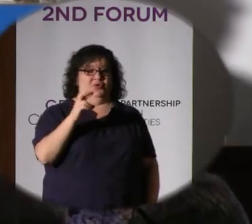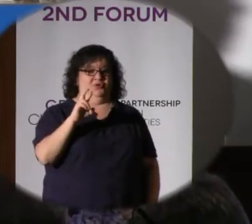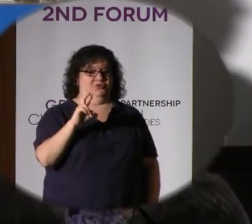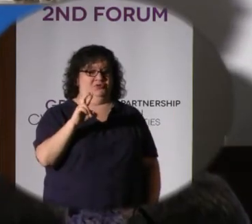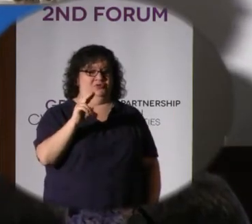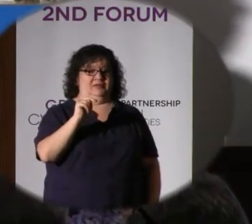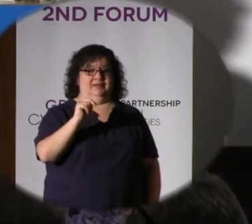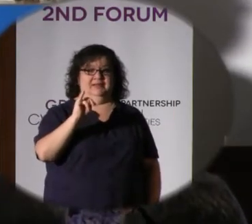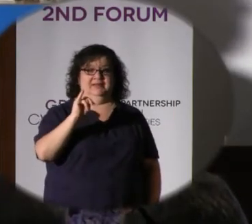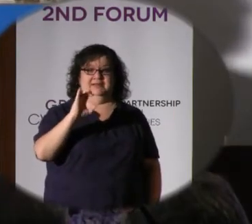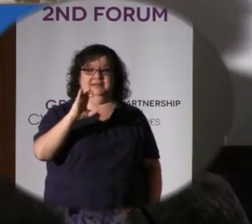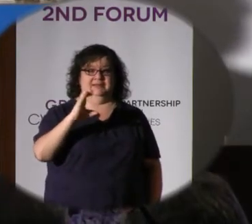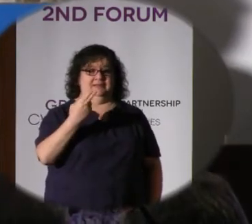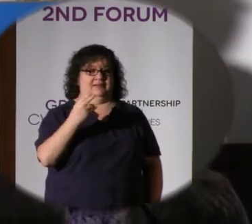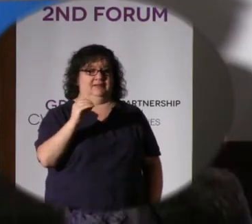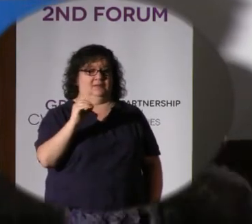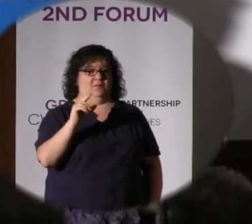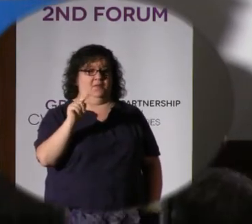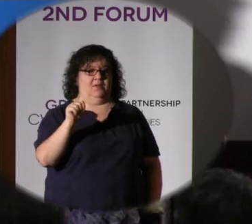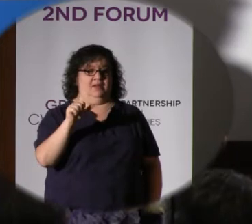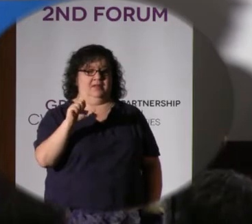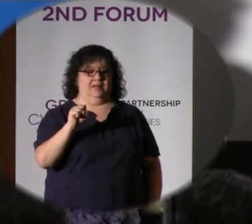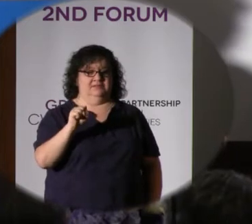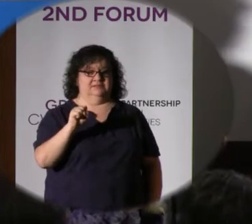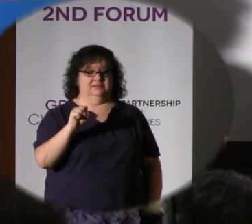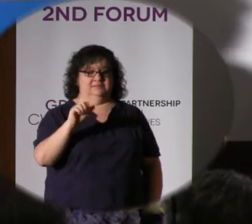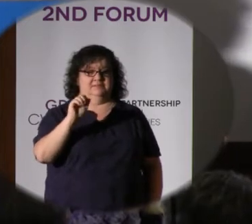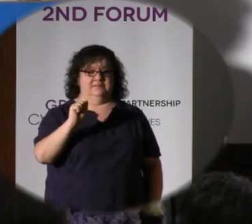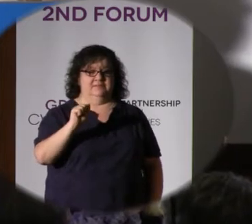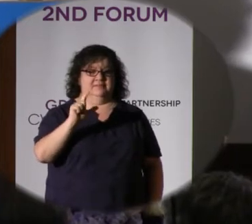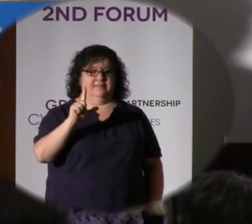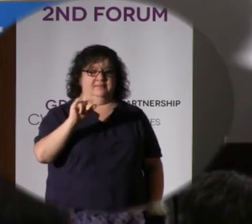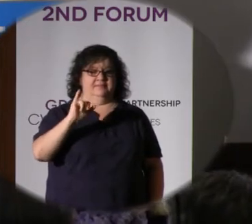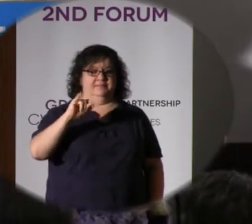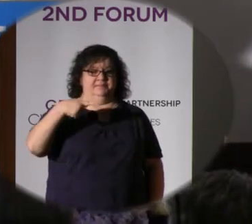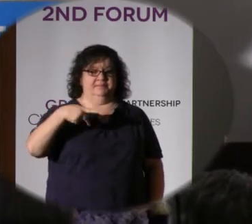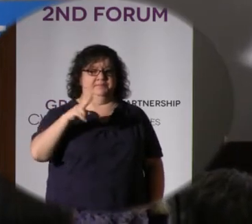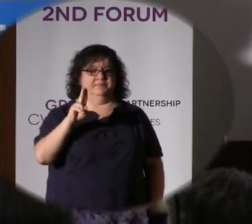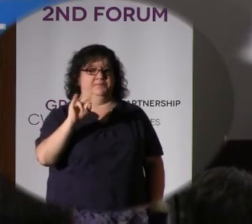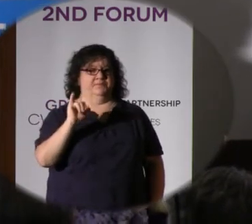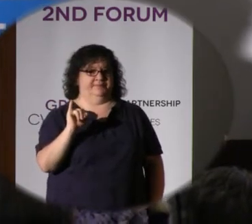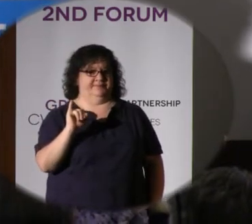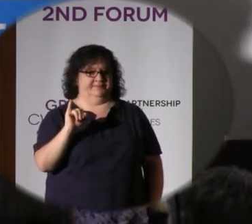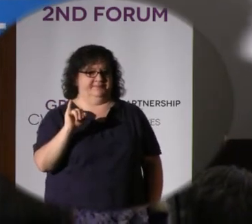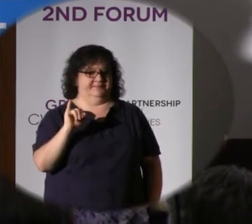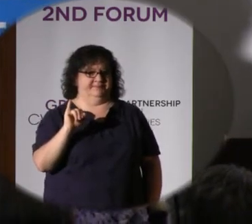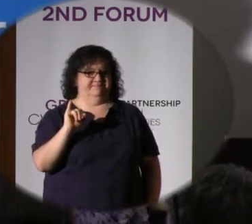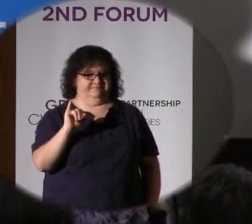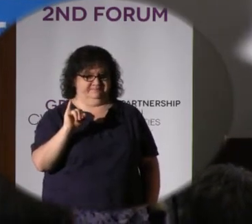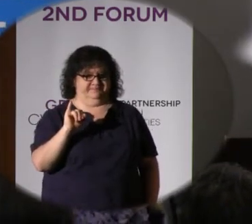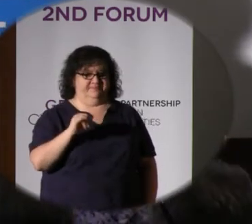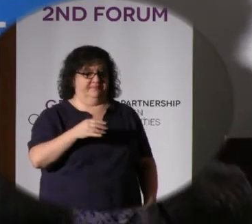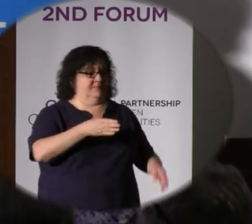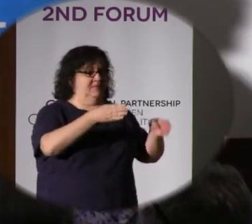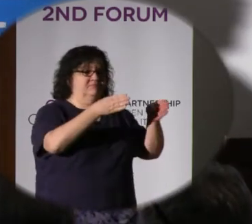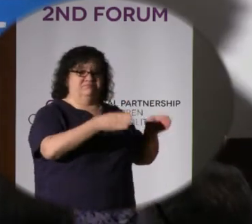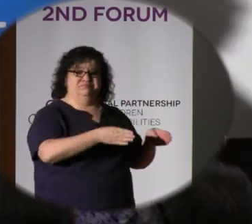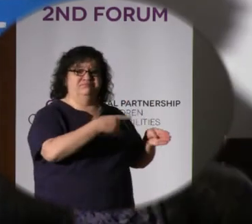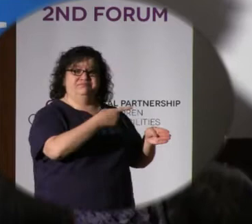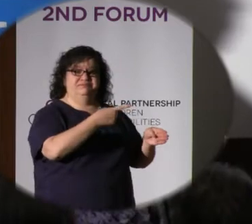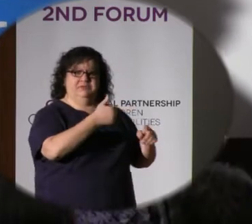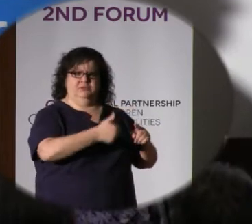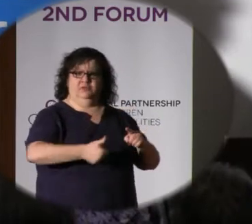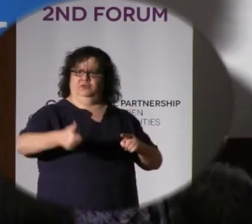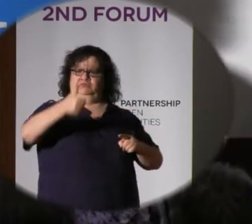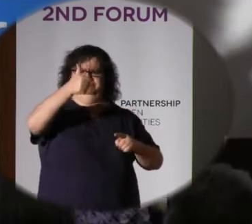for UNICEF here in New York. He's someone who I've known and worked with for many years. I don't want to tell you how many. I